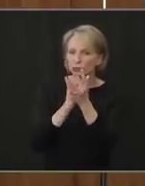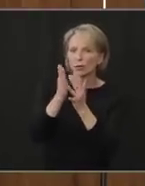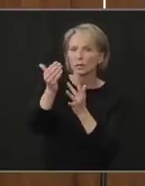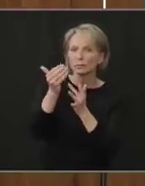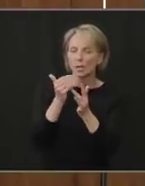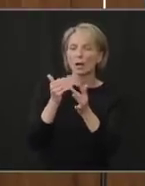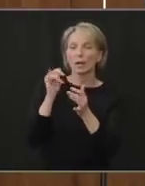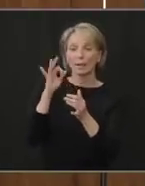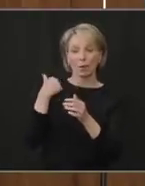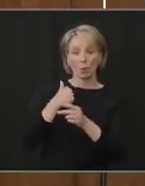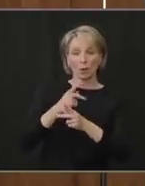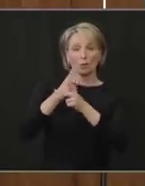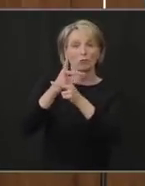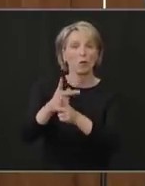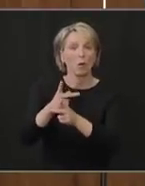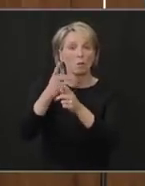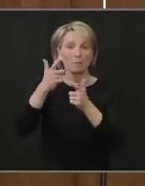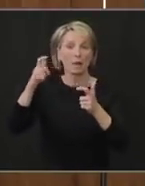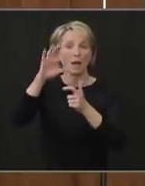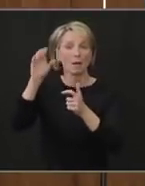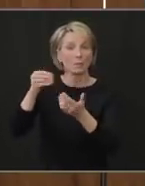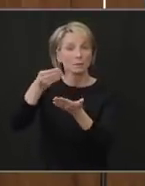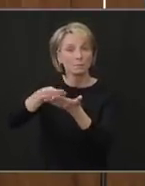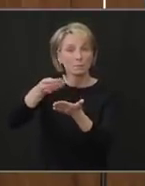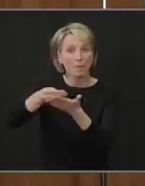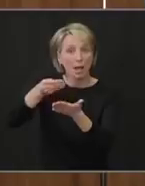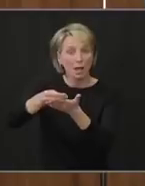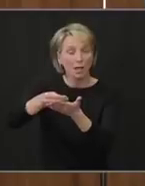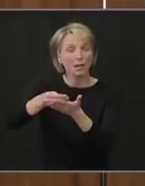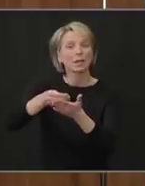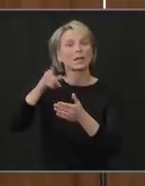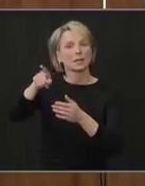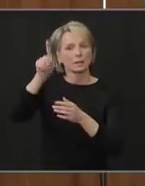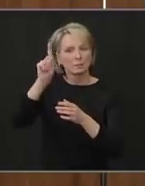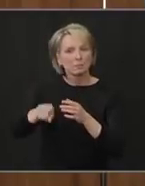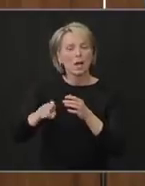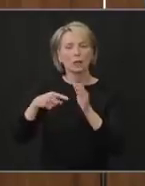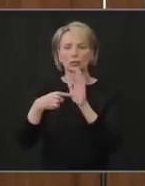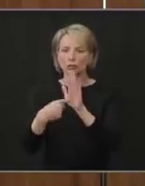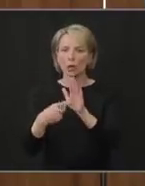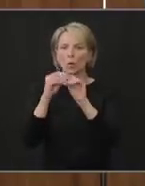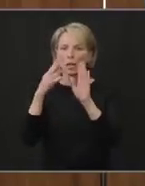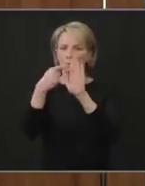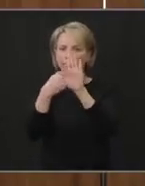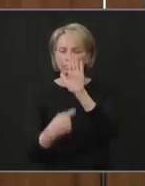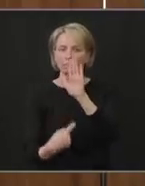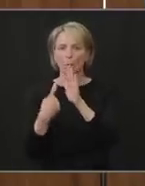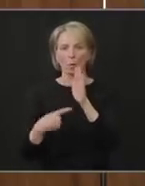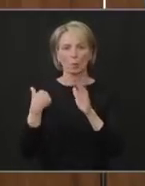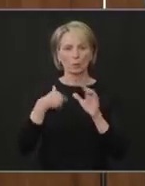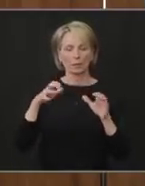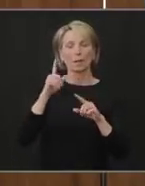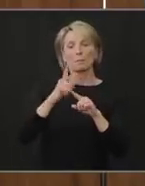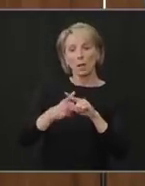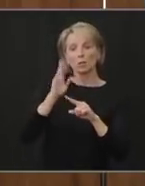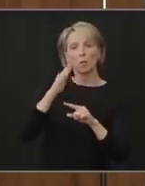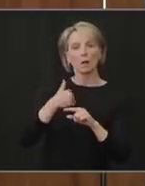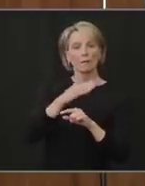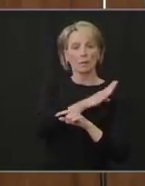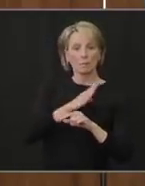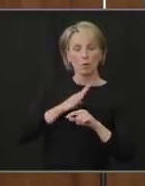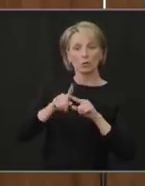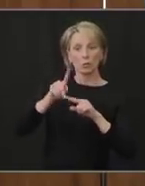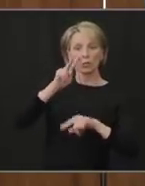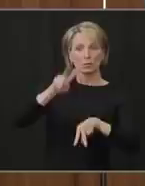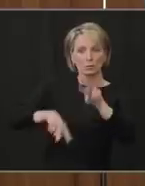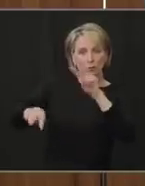time, not the 6 months that was originally proposed, and an oversight board and an inspector